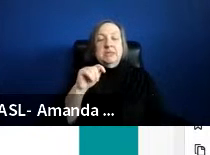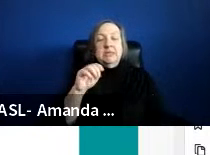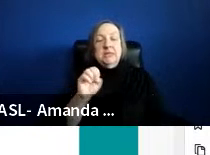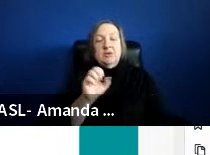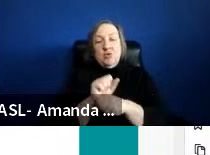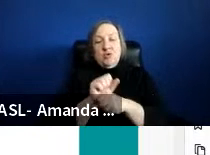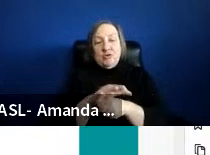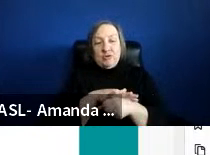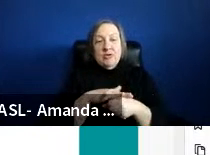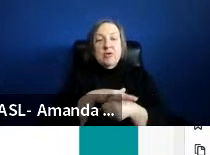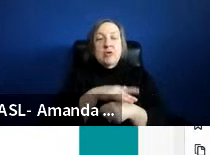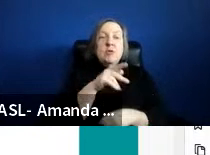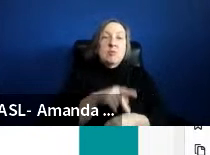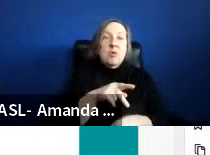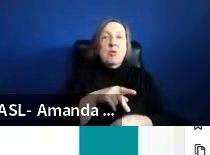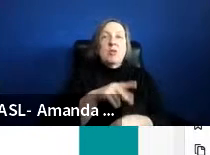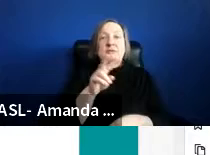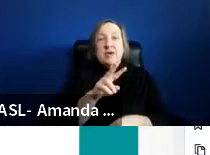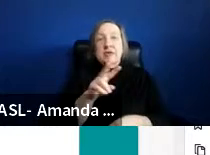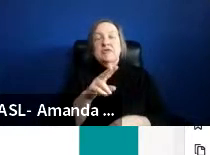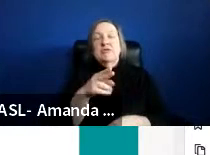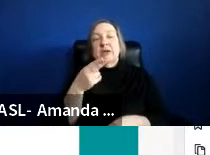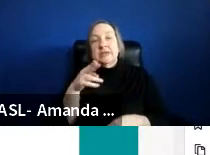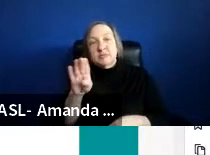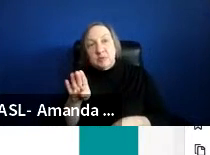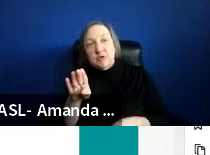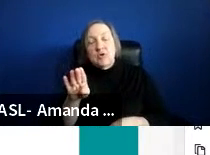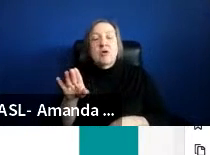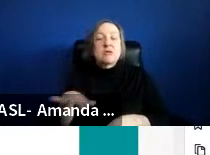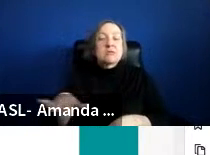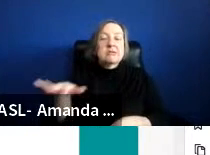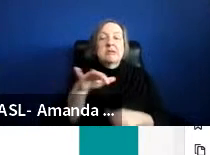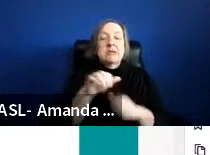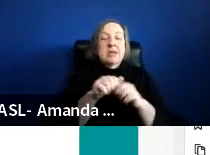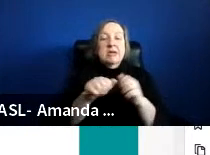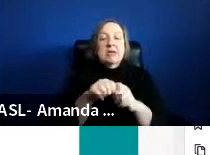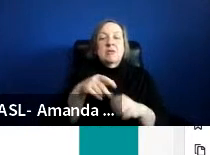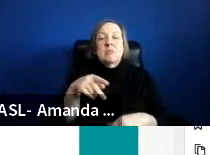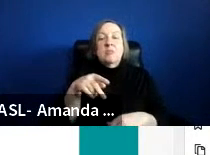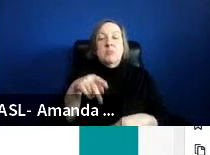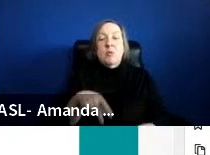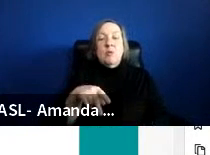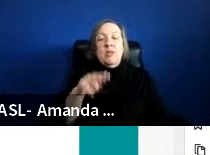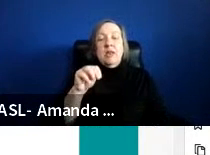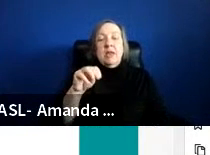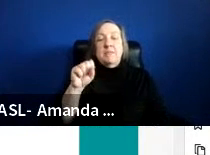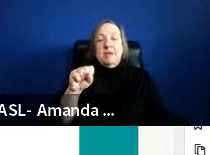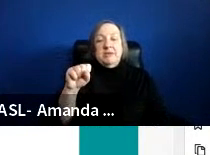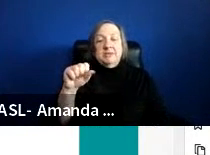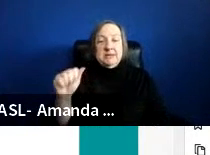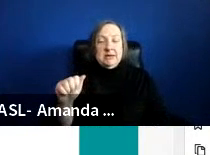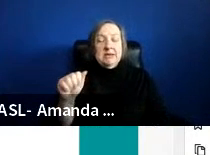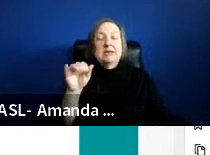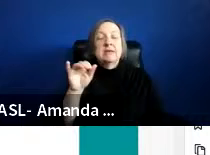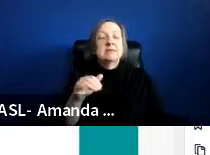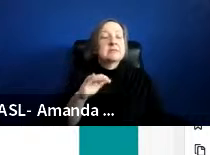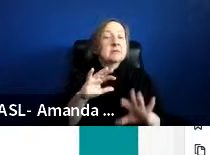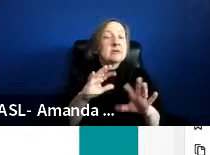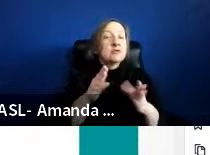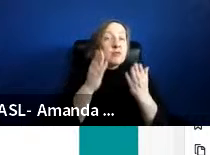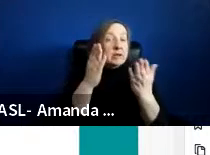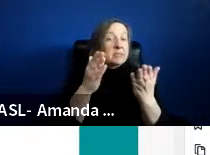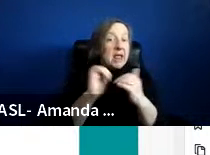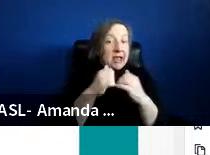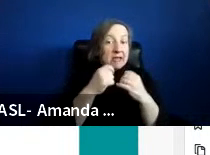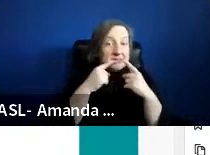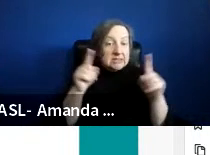Portland, Vancouver, Hillsborough Metropolitan Statistical Area, or the Portland MSA. A set of recommendations for success are